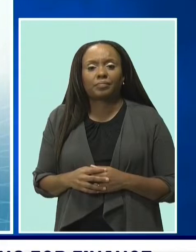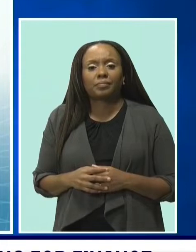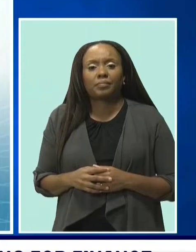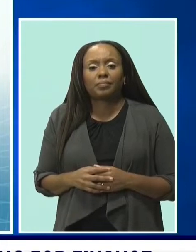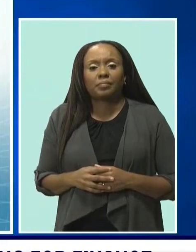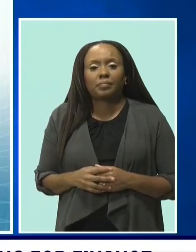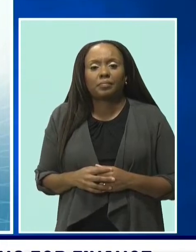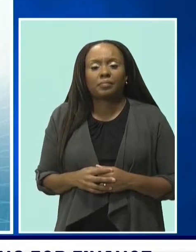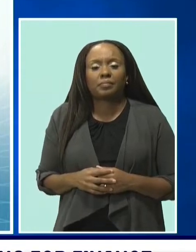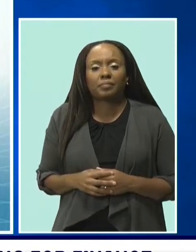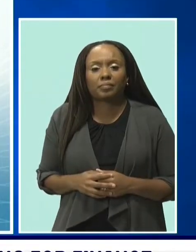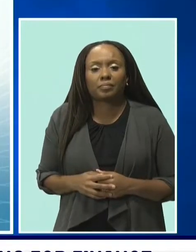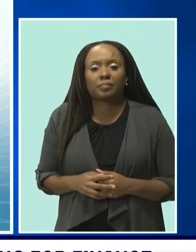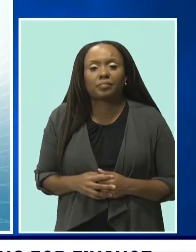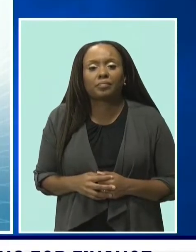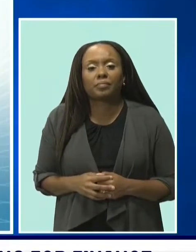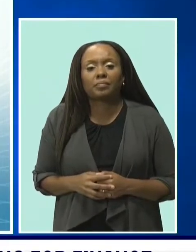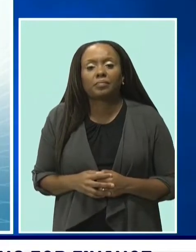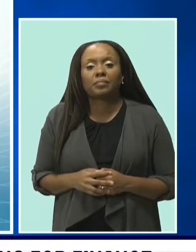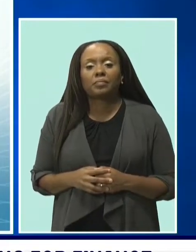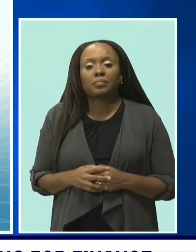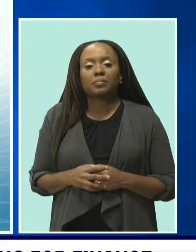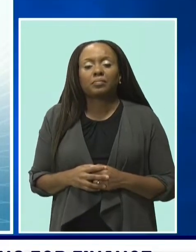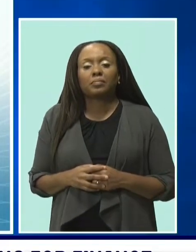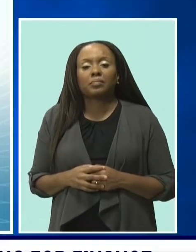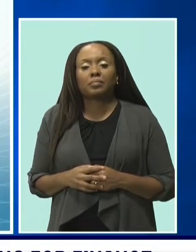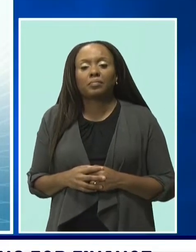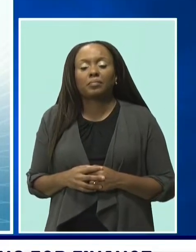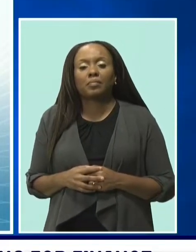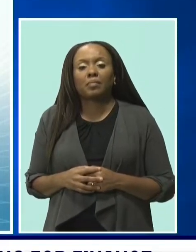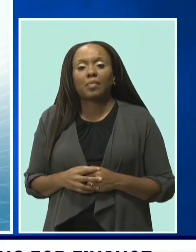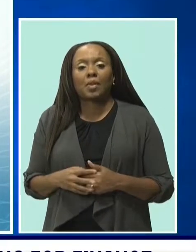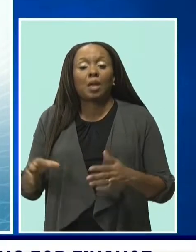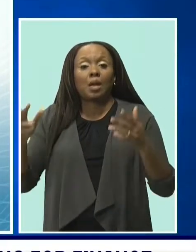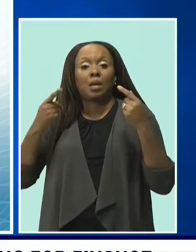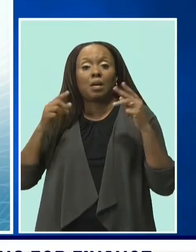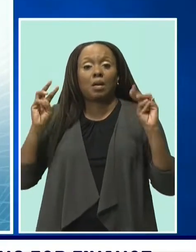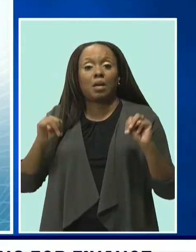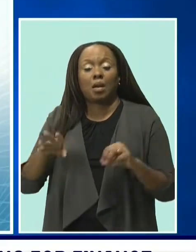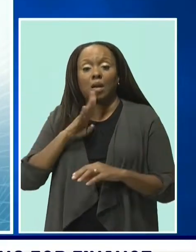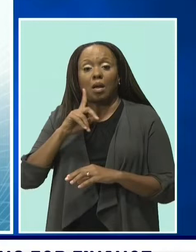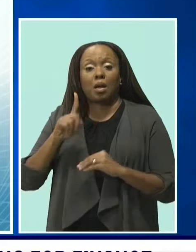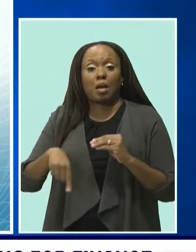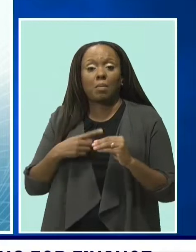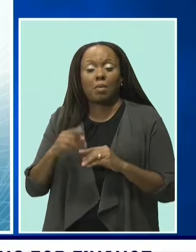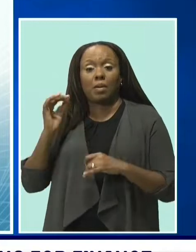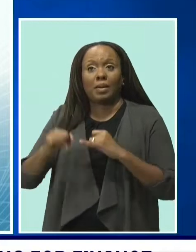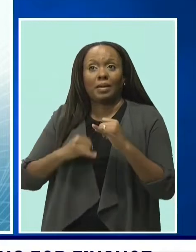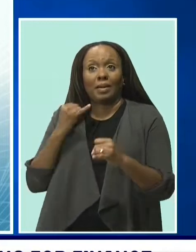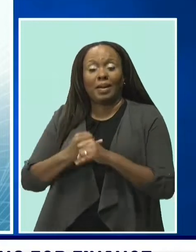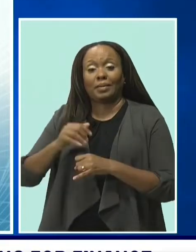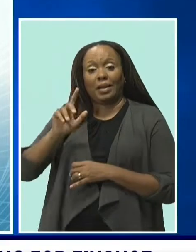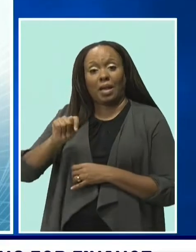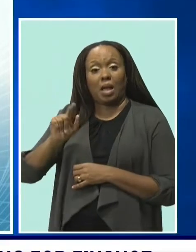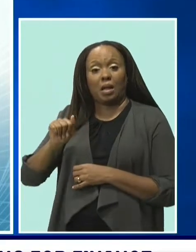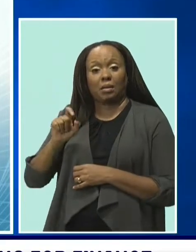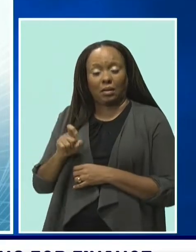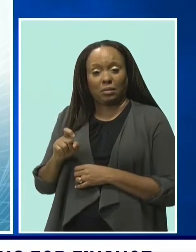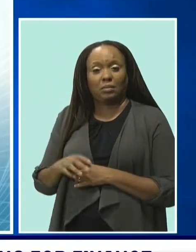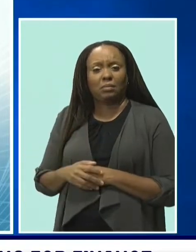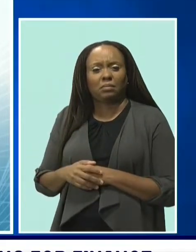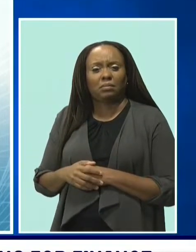Prime Minister has also taken to task those who constantly shift the goalposts on international taxation matters. She says